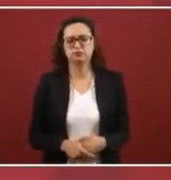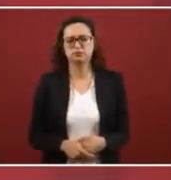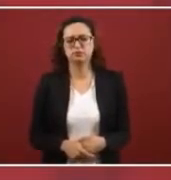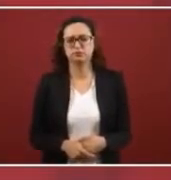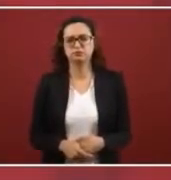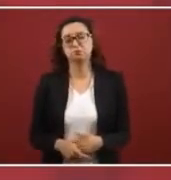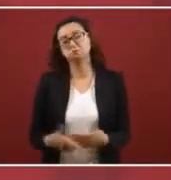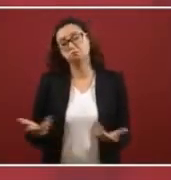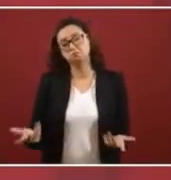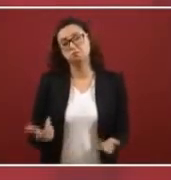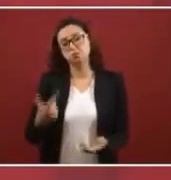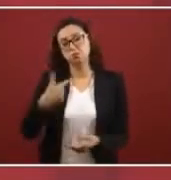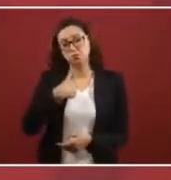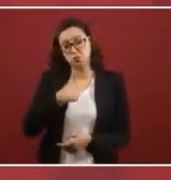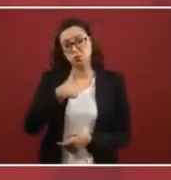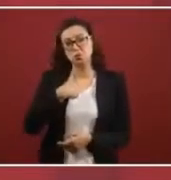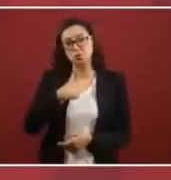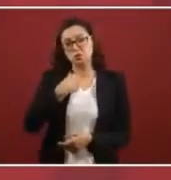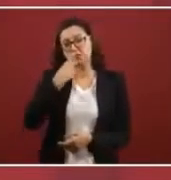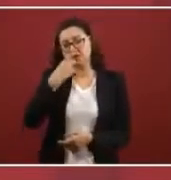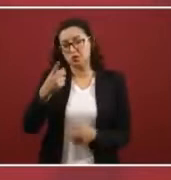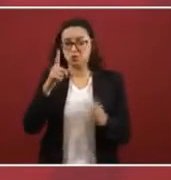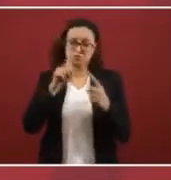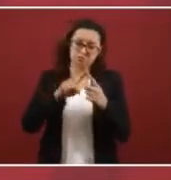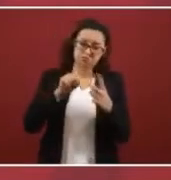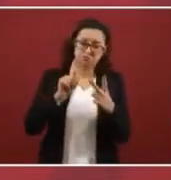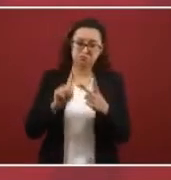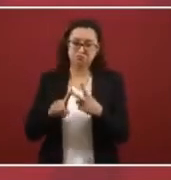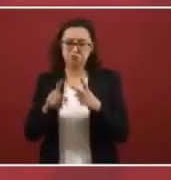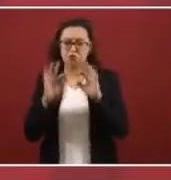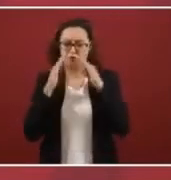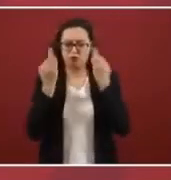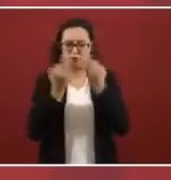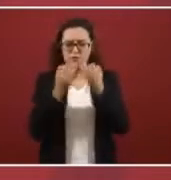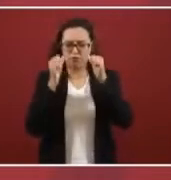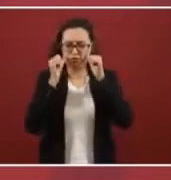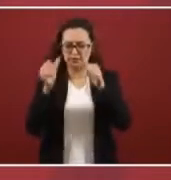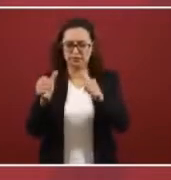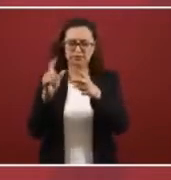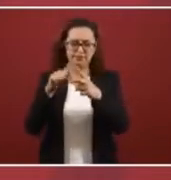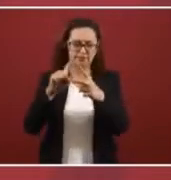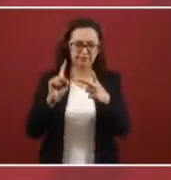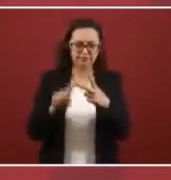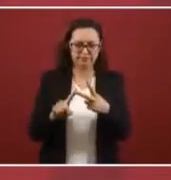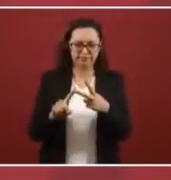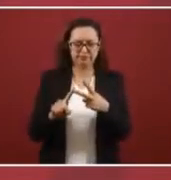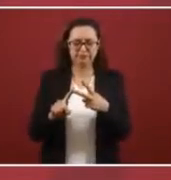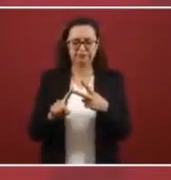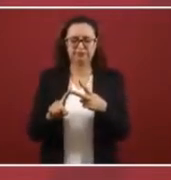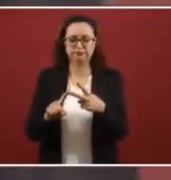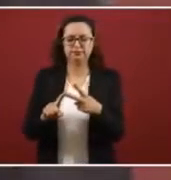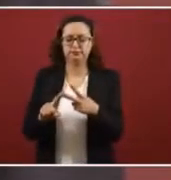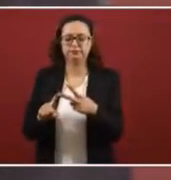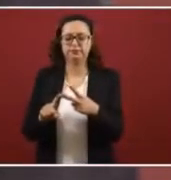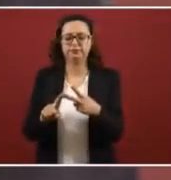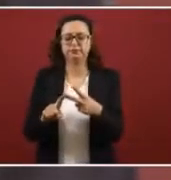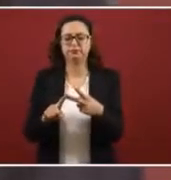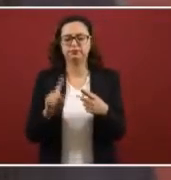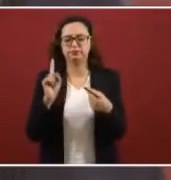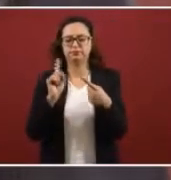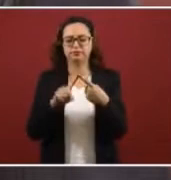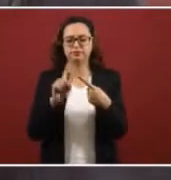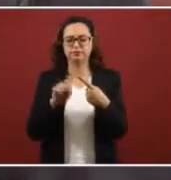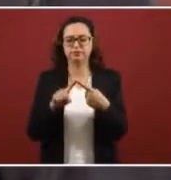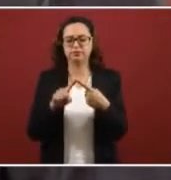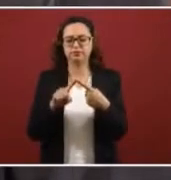I would say to you that there's two ways to get attention. One